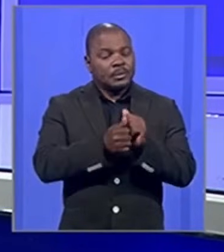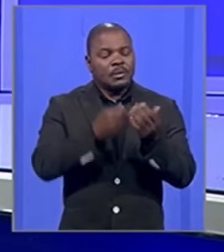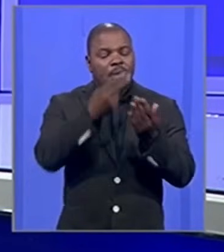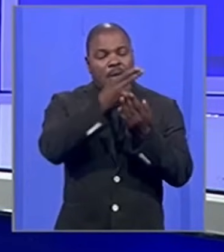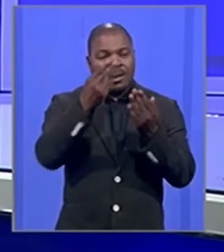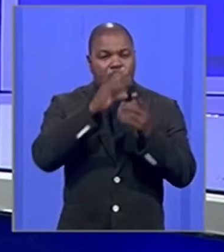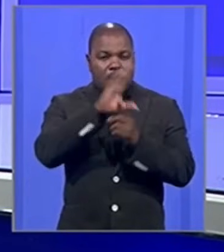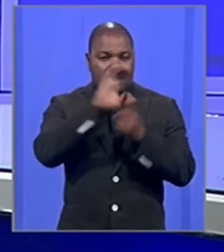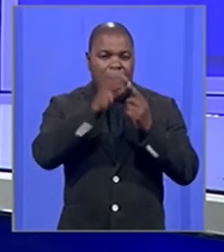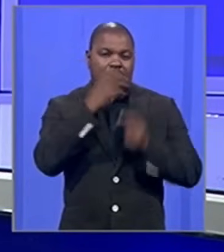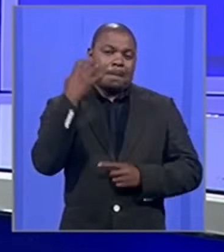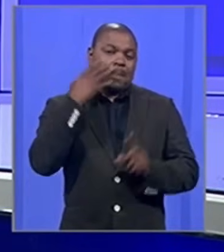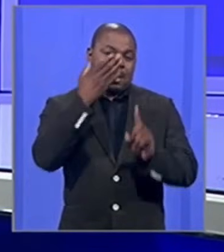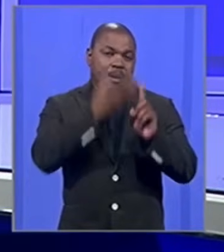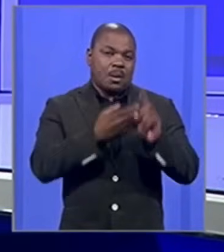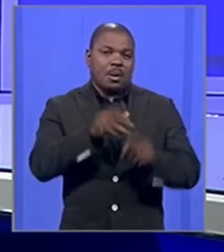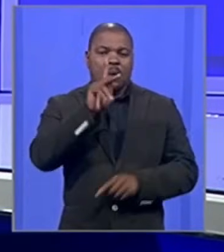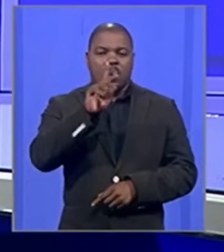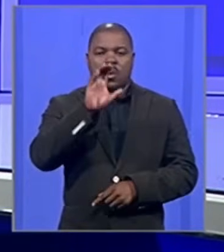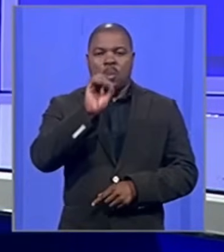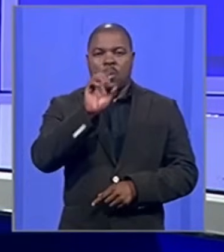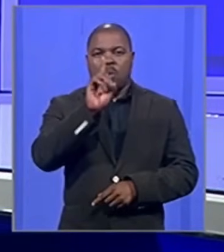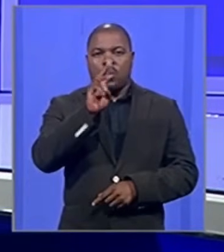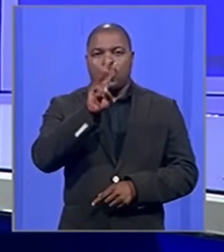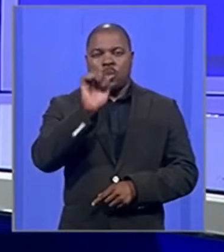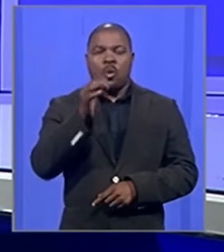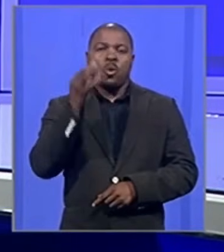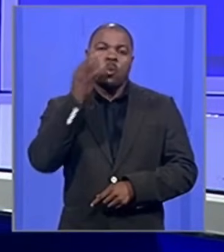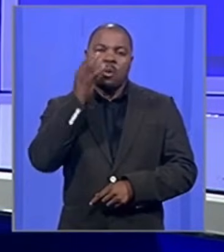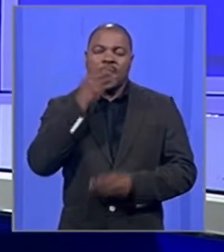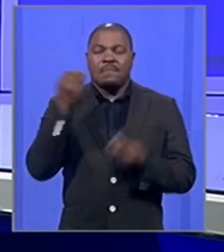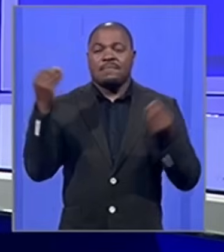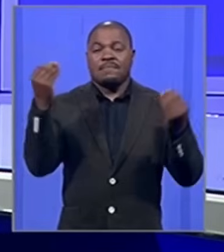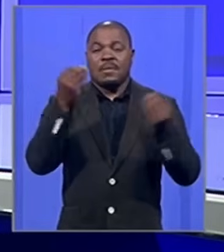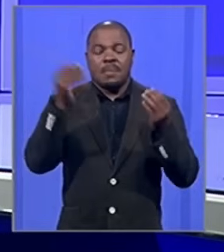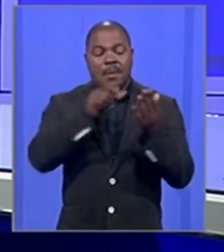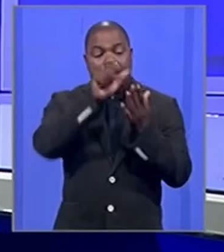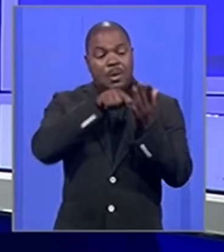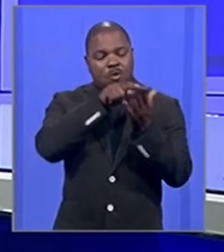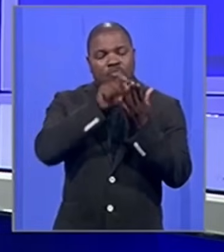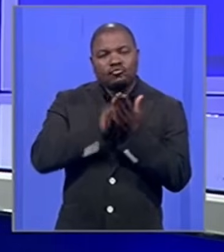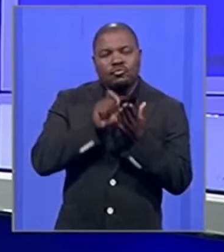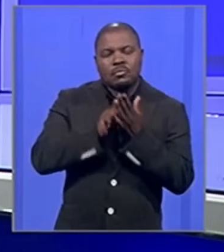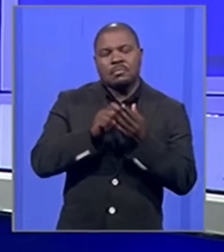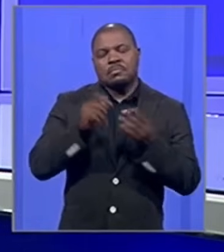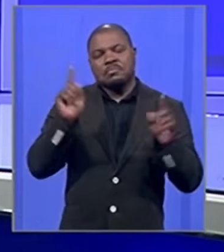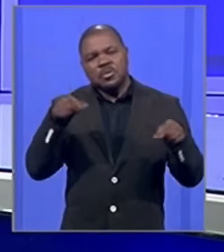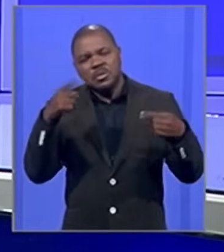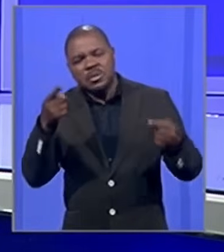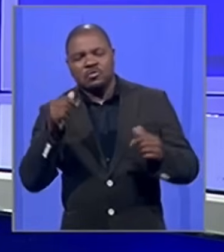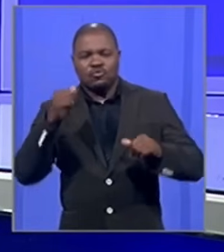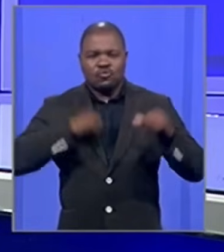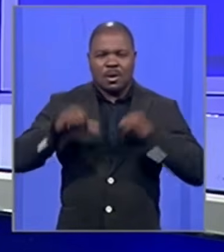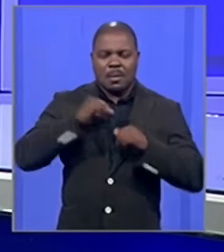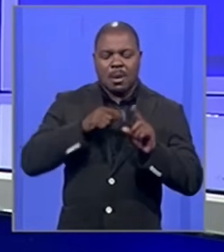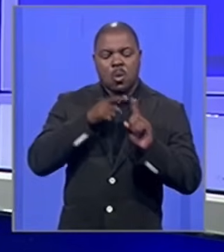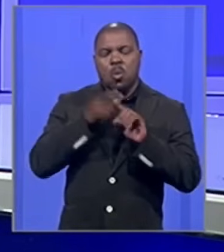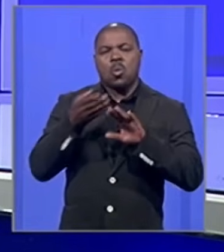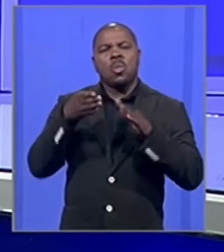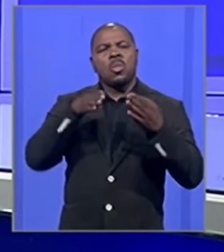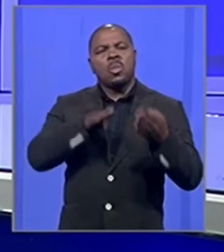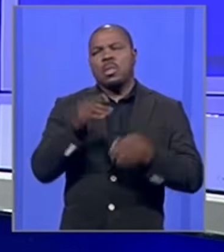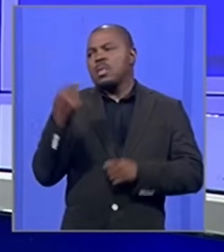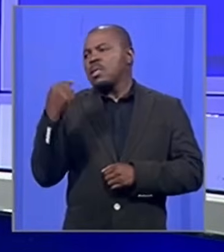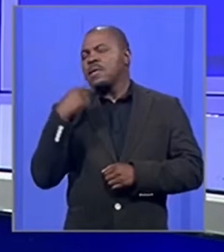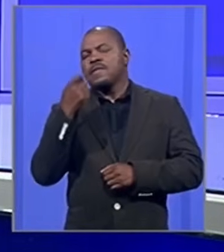le setso Zizi Kodwa a re mokwadi yo o tumileng wa mmino le diterama yo tlhokafetseng malatsi a le mmalwa